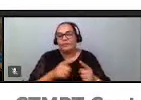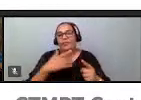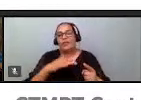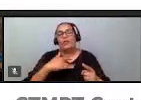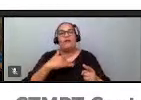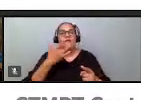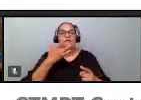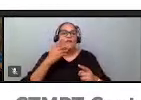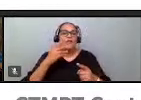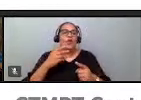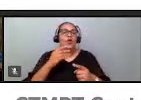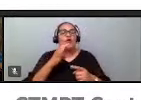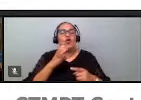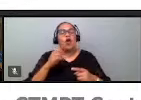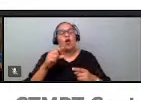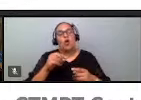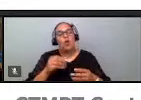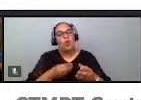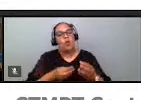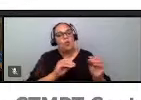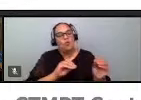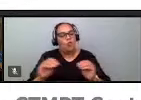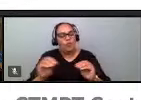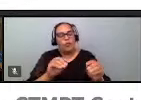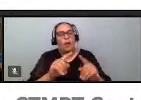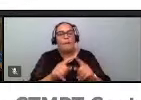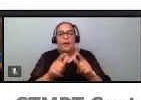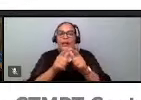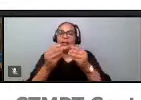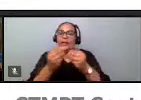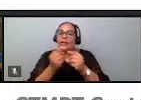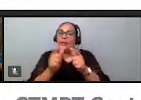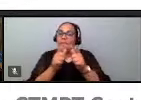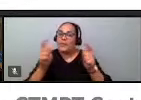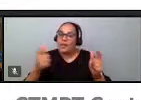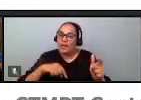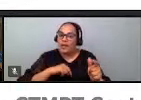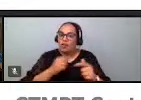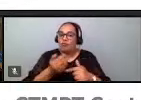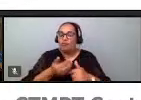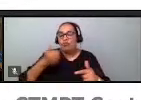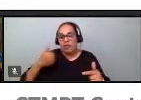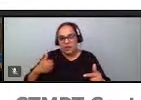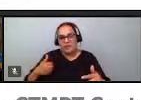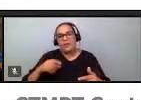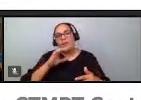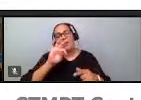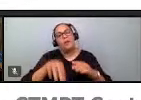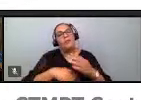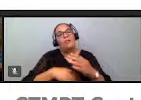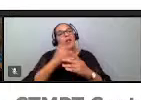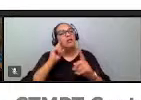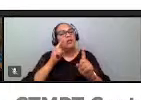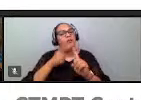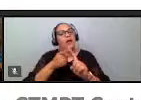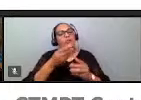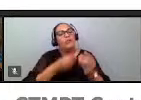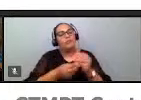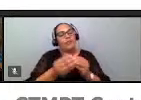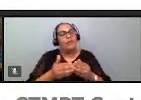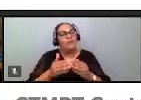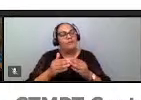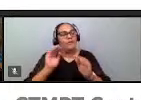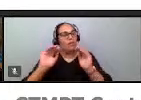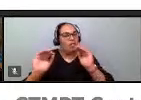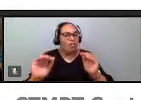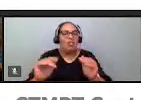favor to move cargo and what our big thing was previously that the multi-purpose terminal the vessels calling